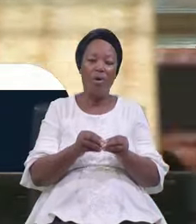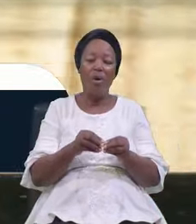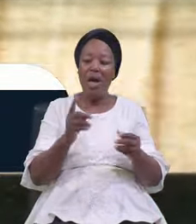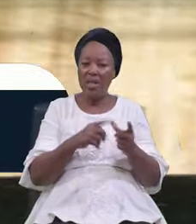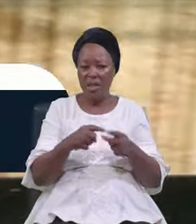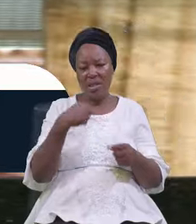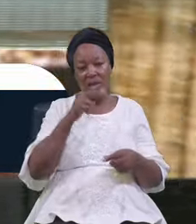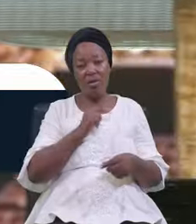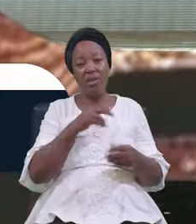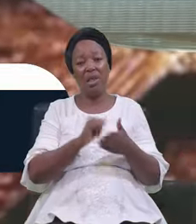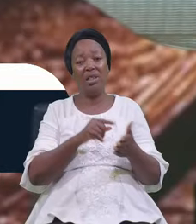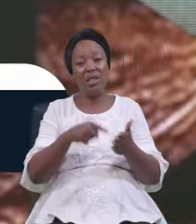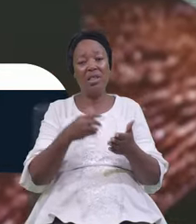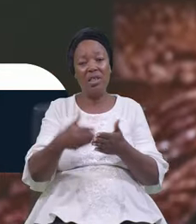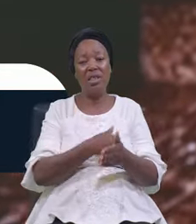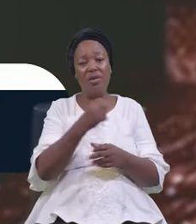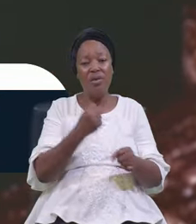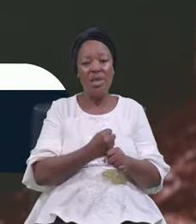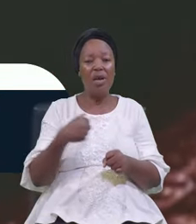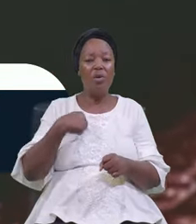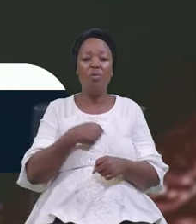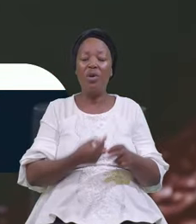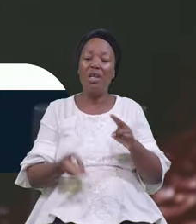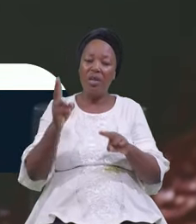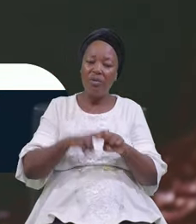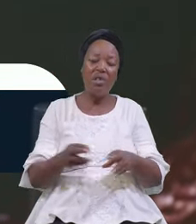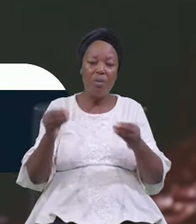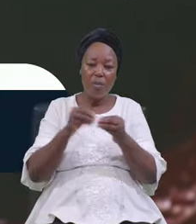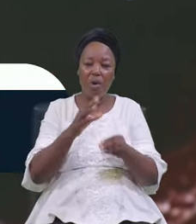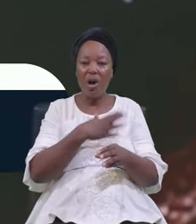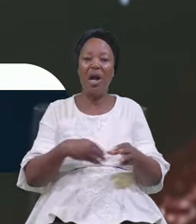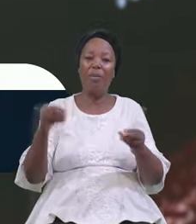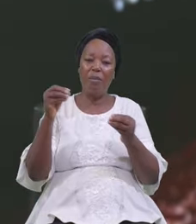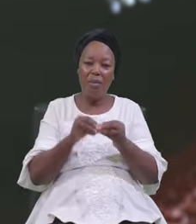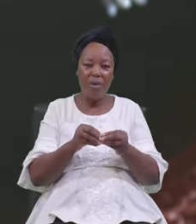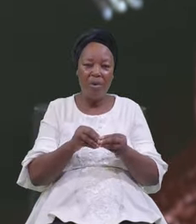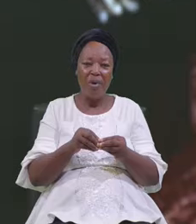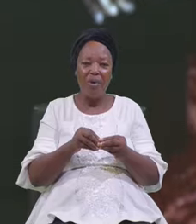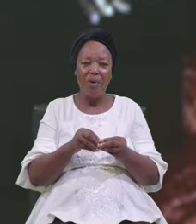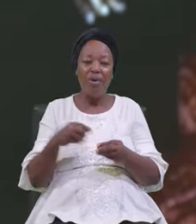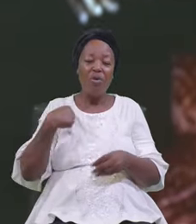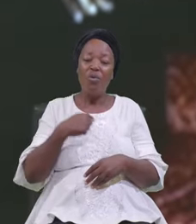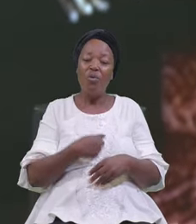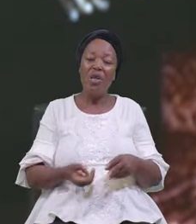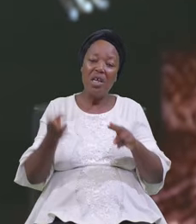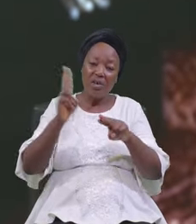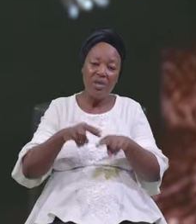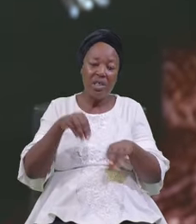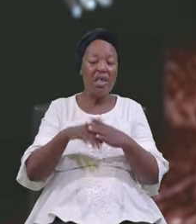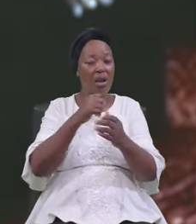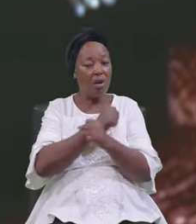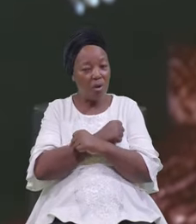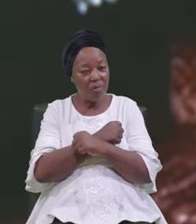telling all that this new year will increase more and more. We increase in love,